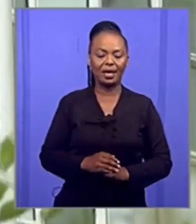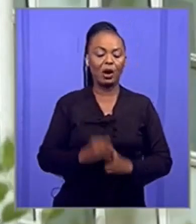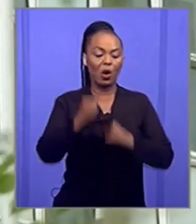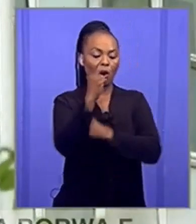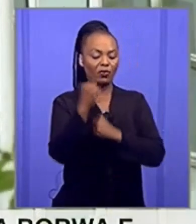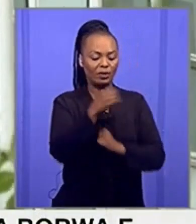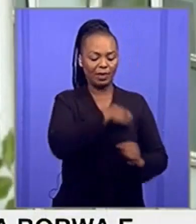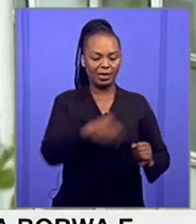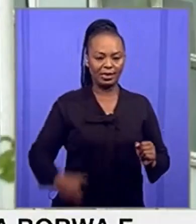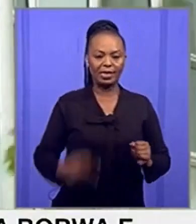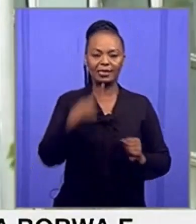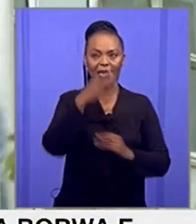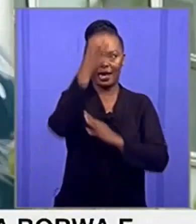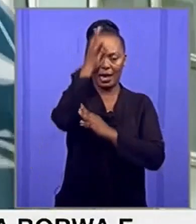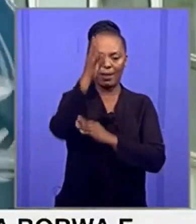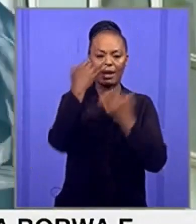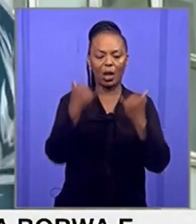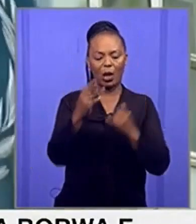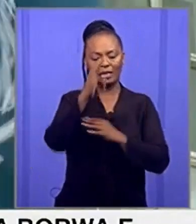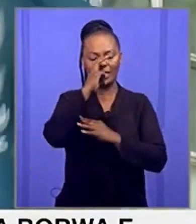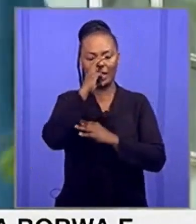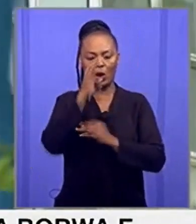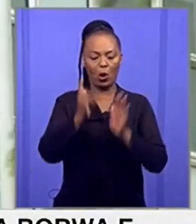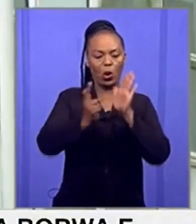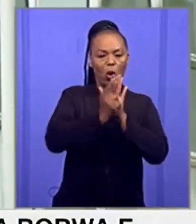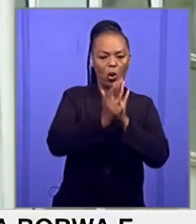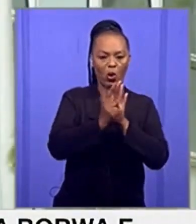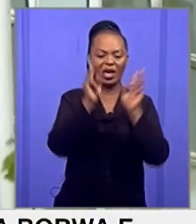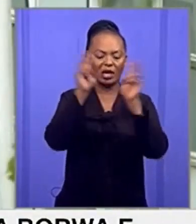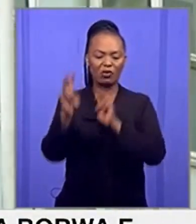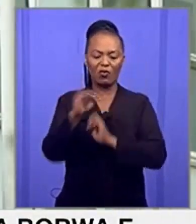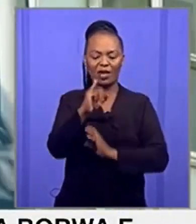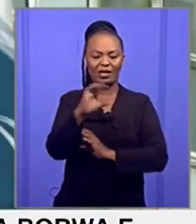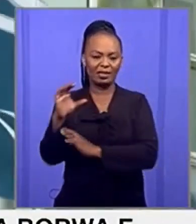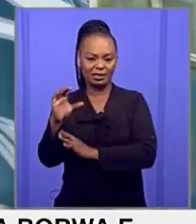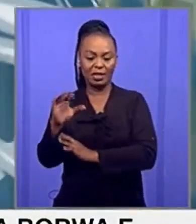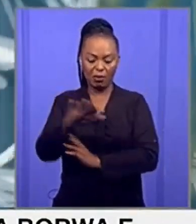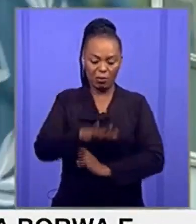mmuso o lotha ho hlomathisa molao o tla sebetsana le dintlha tsa ICC boemong ba lehae.